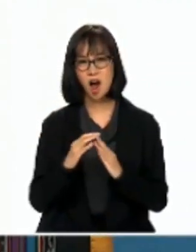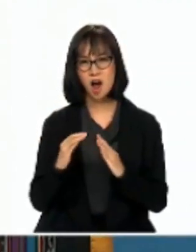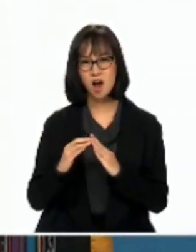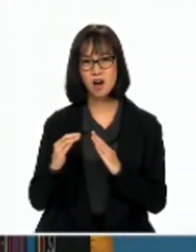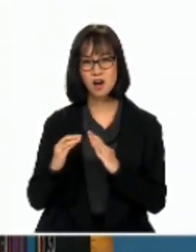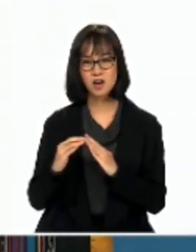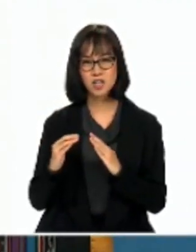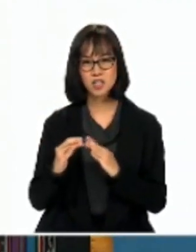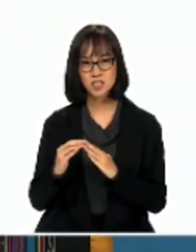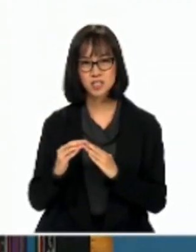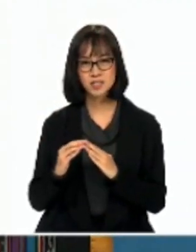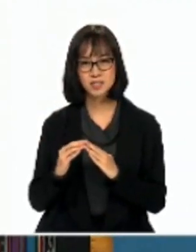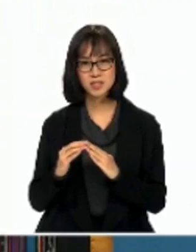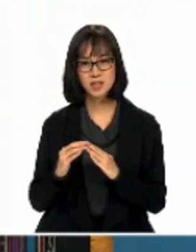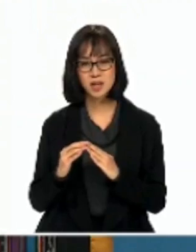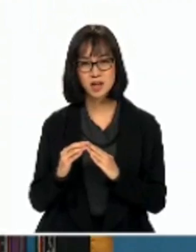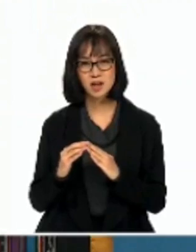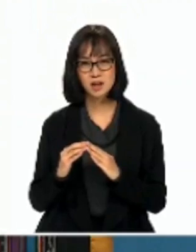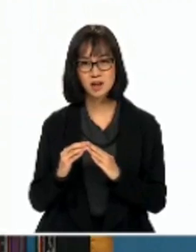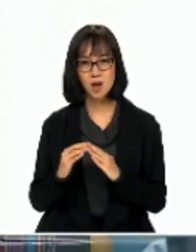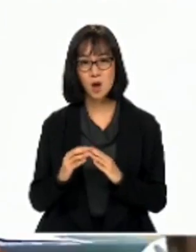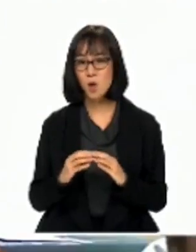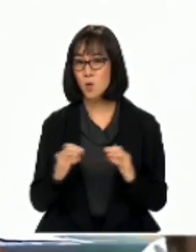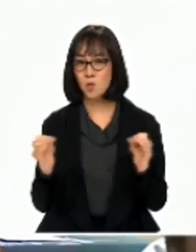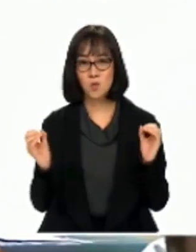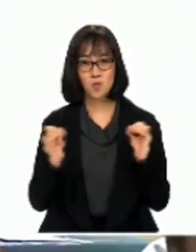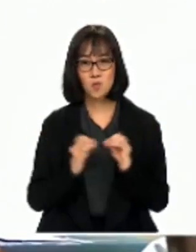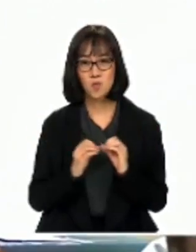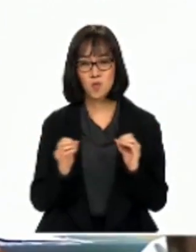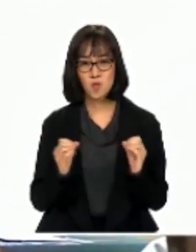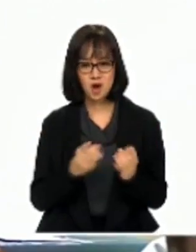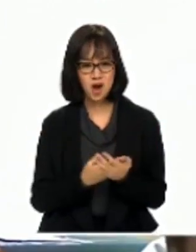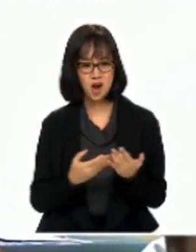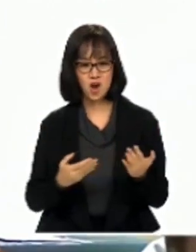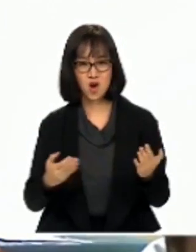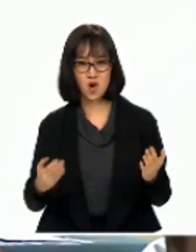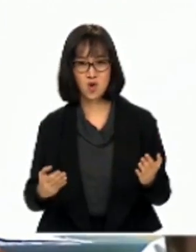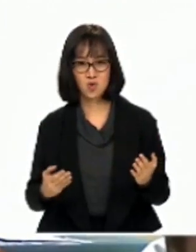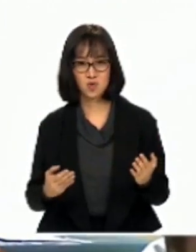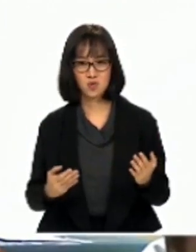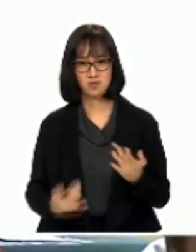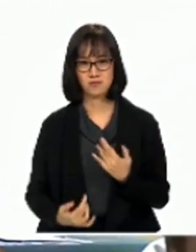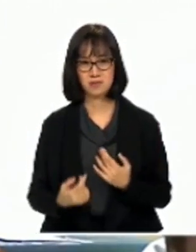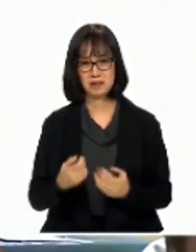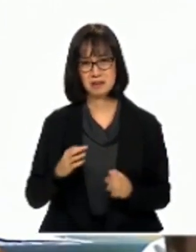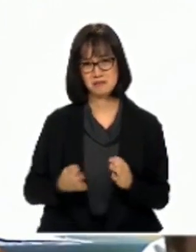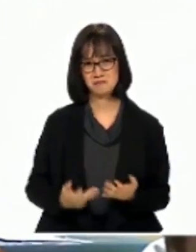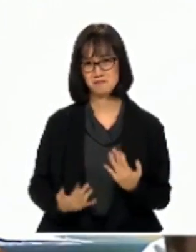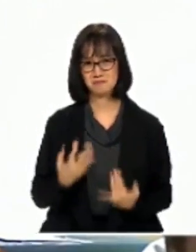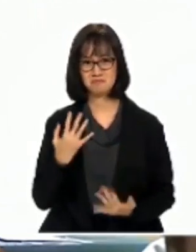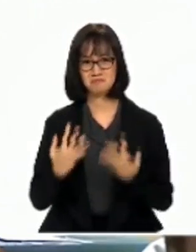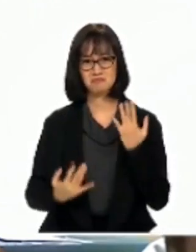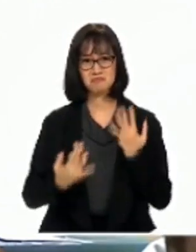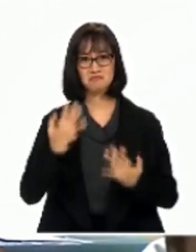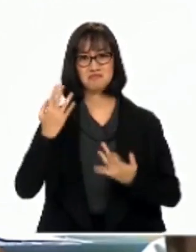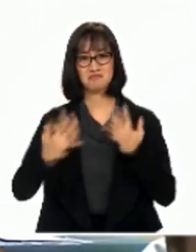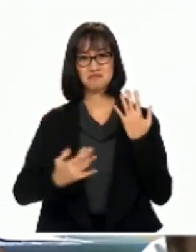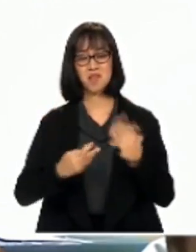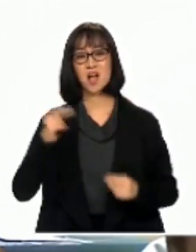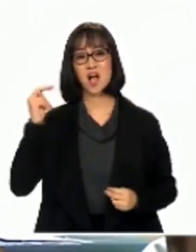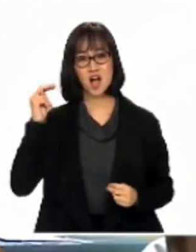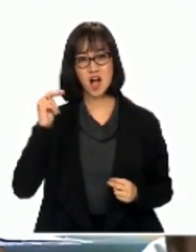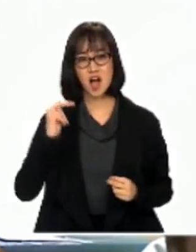utterly without the tools to respond to the challenges of fire. We have to come up with something that is really